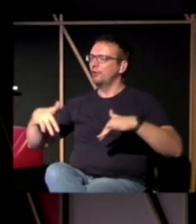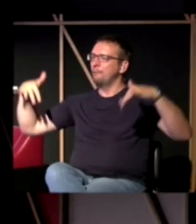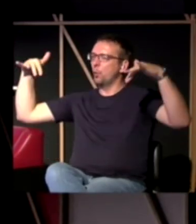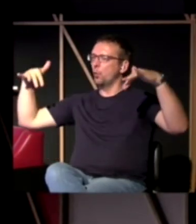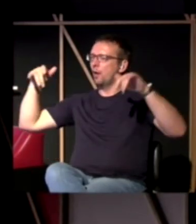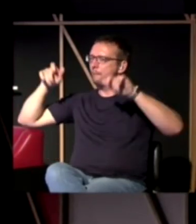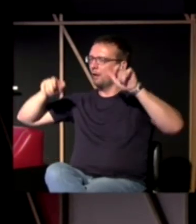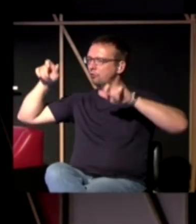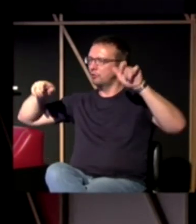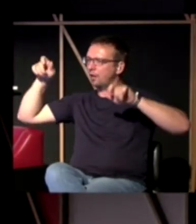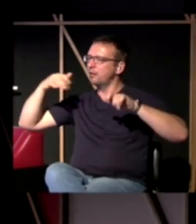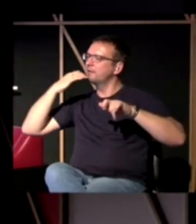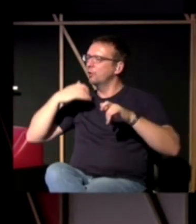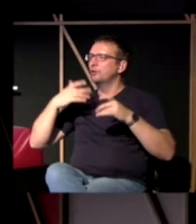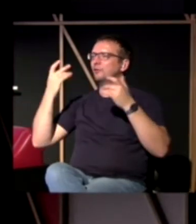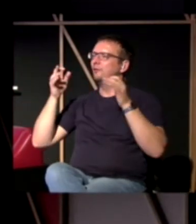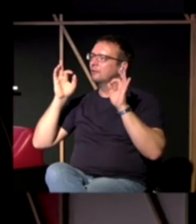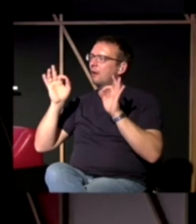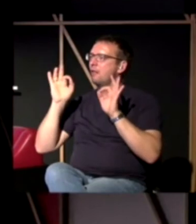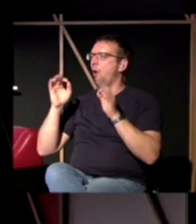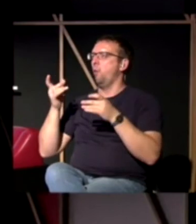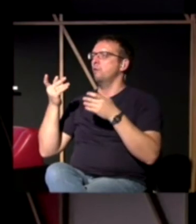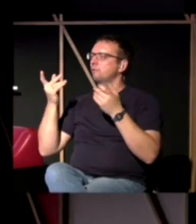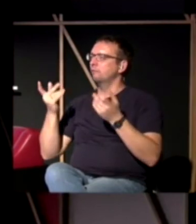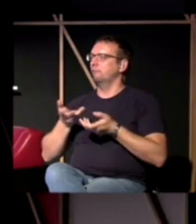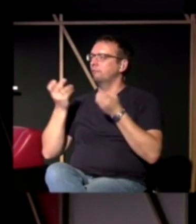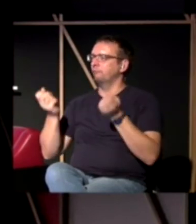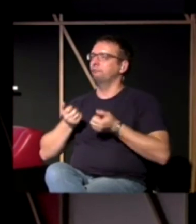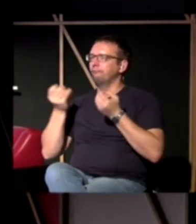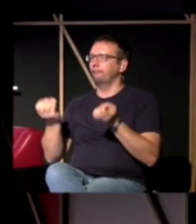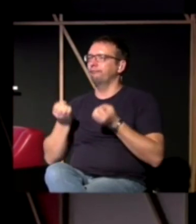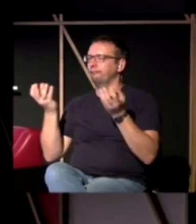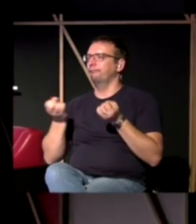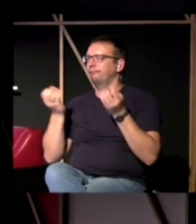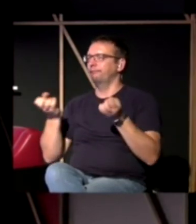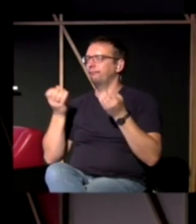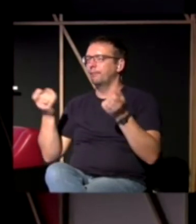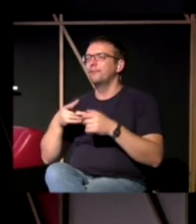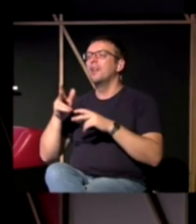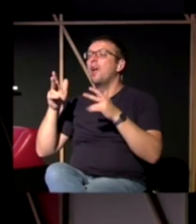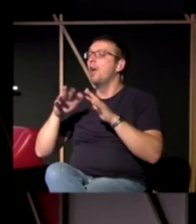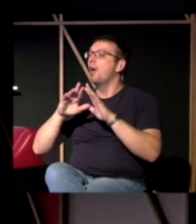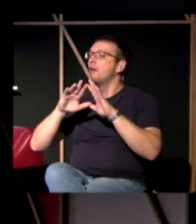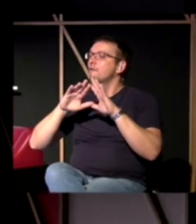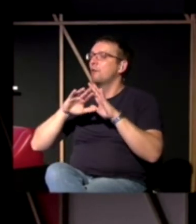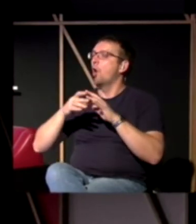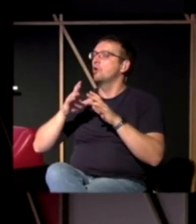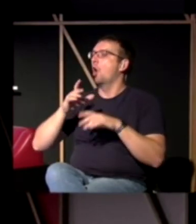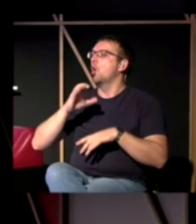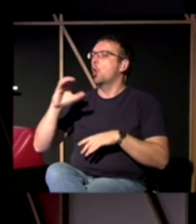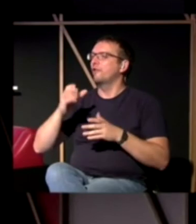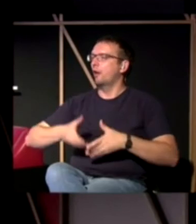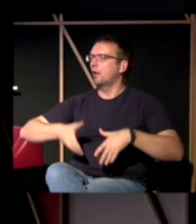attracts attention of the people who maybe never heard about football. And when I, with my wife,